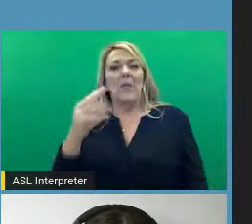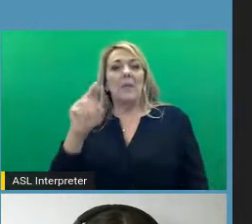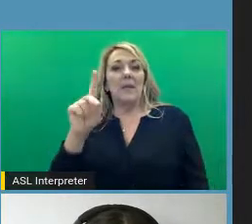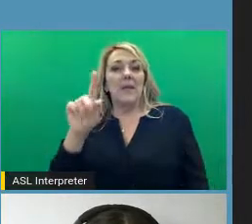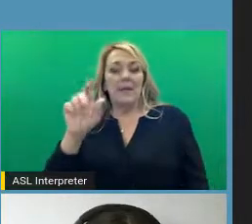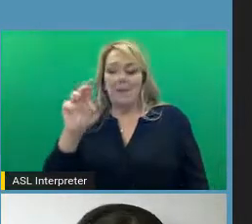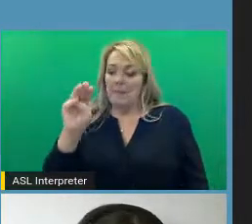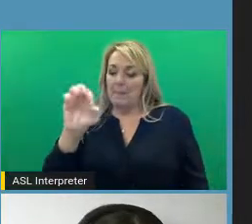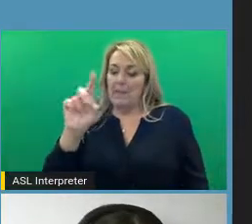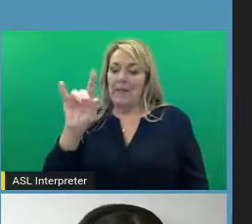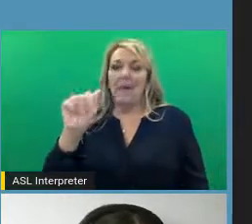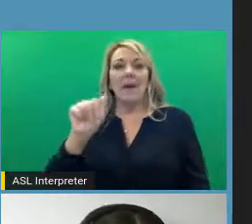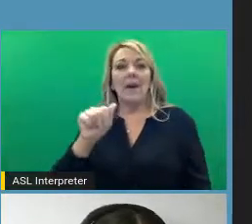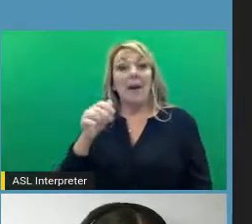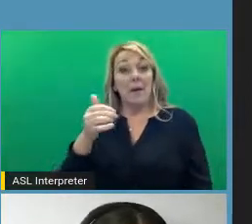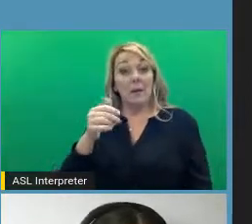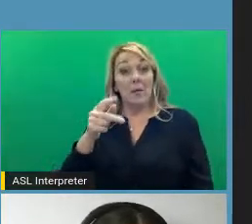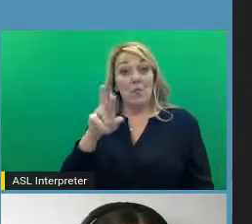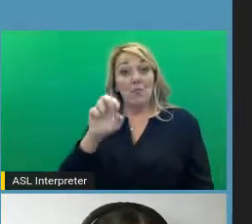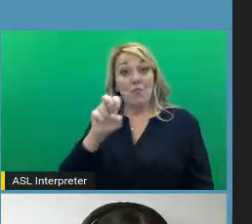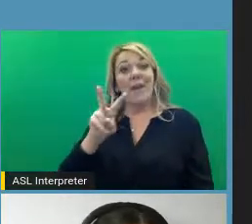a set of glossary terms.